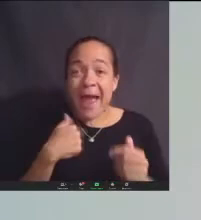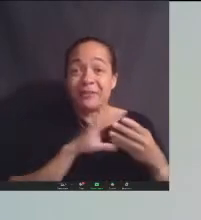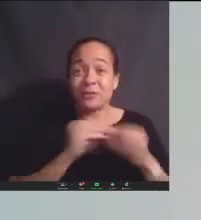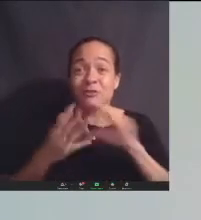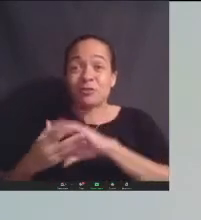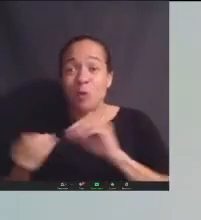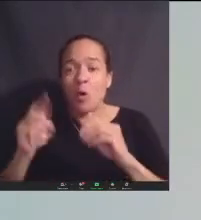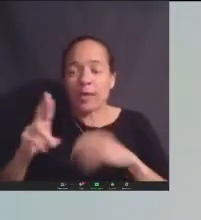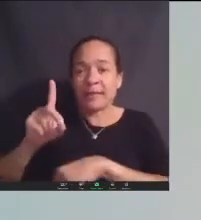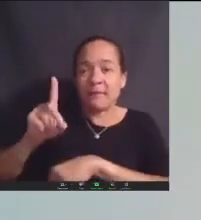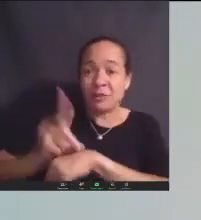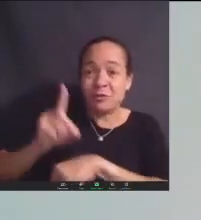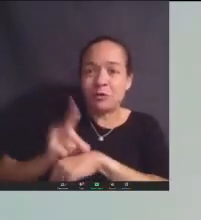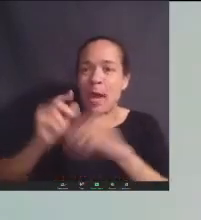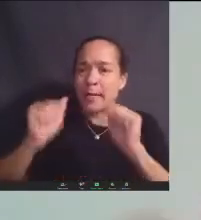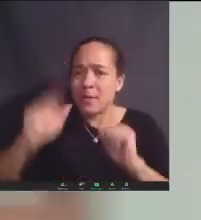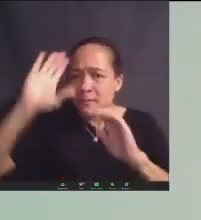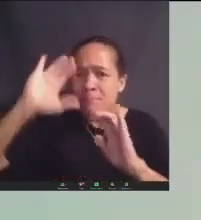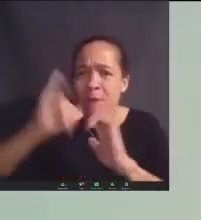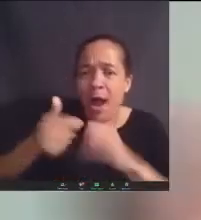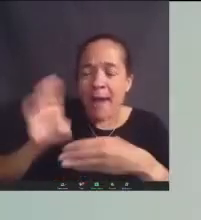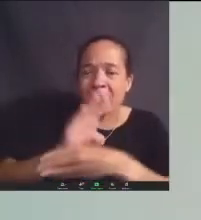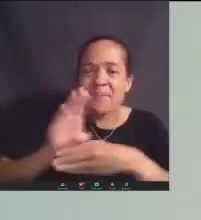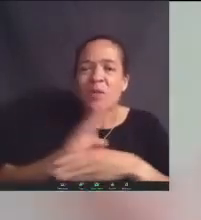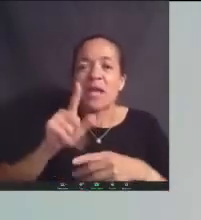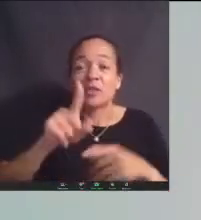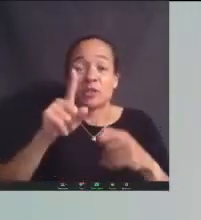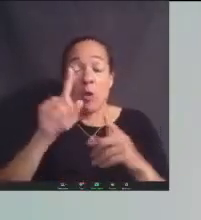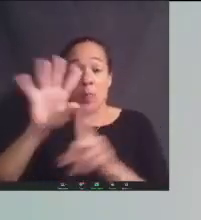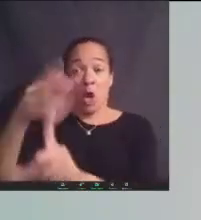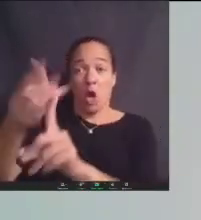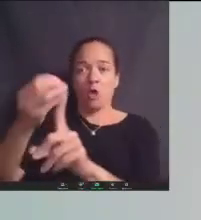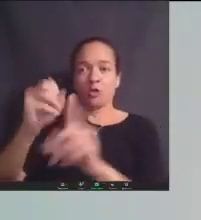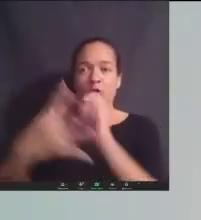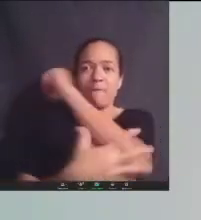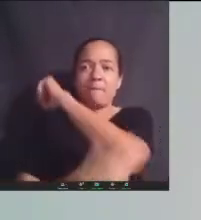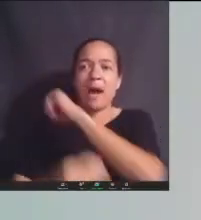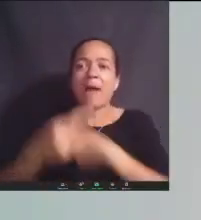of poverty comes from what? It is a retroactive